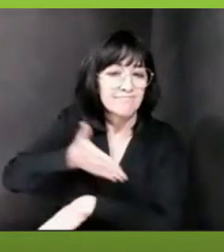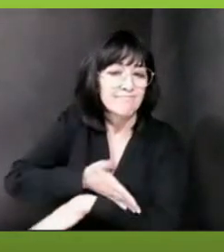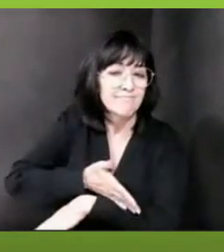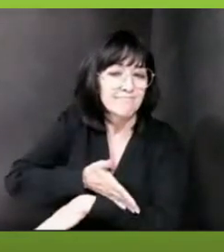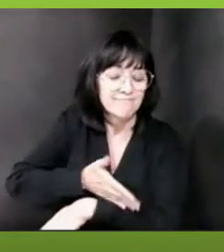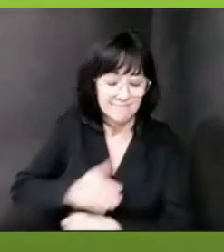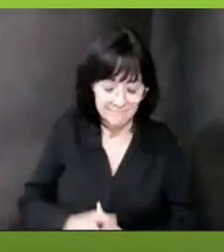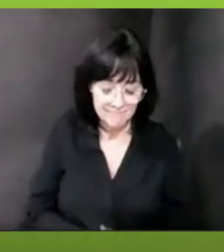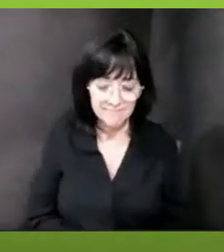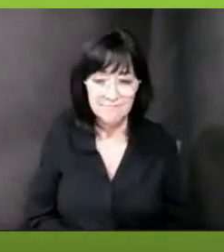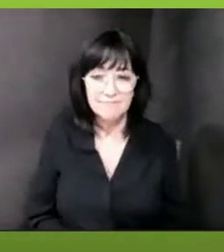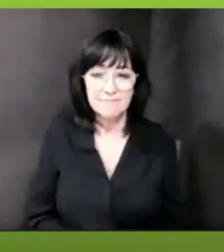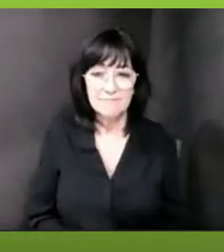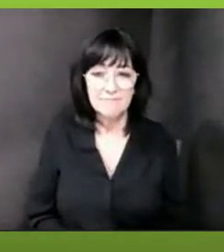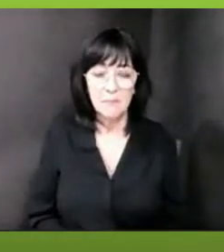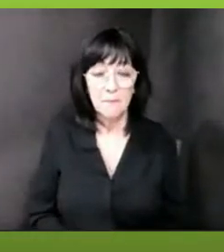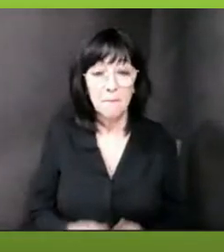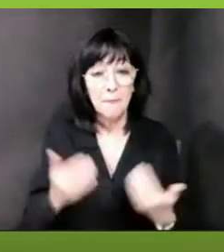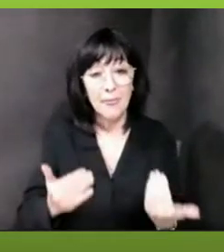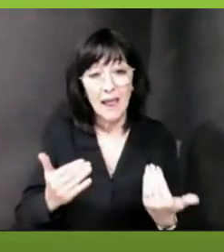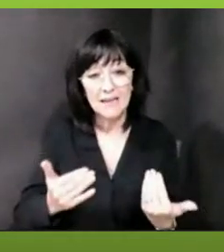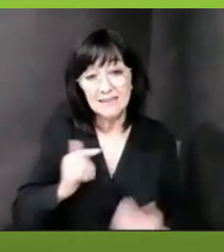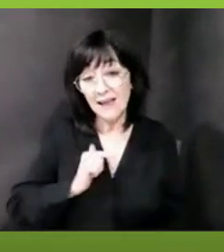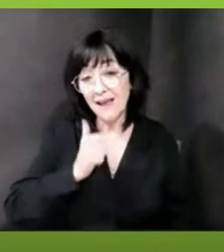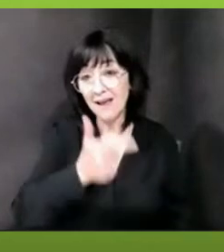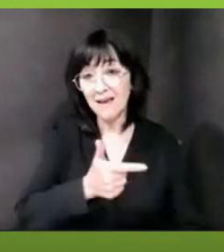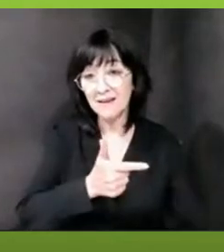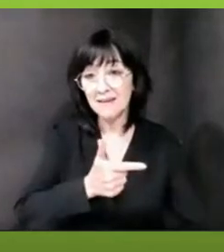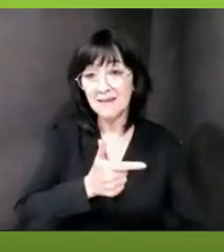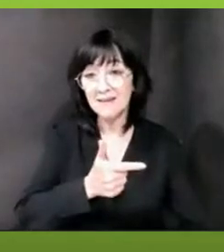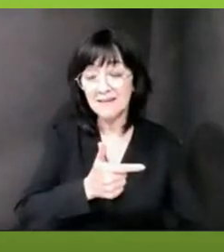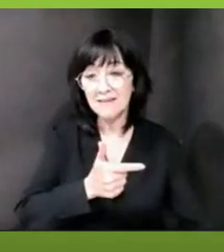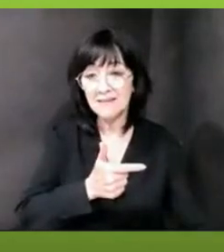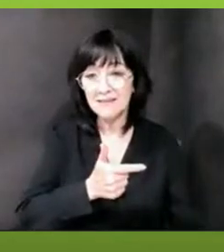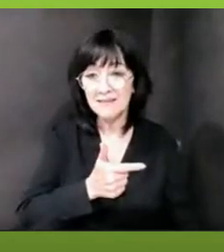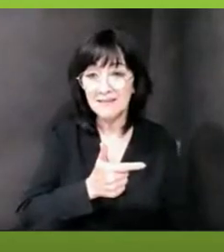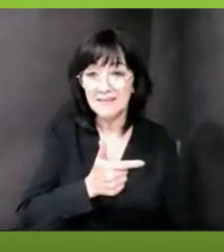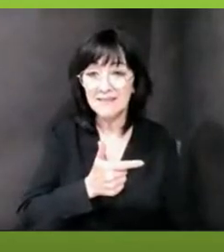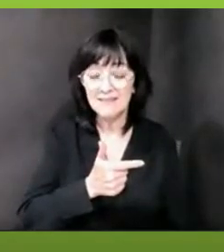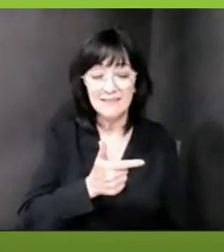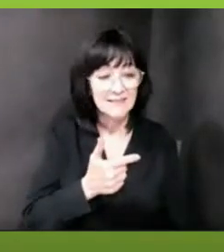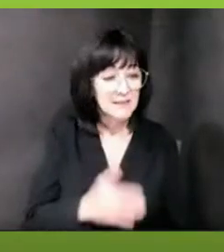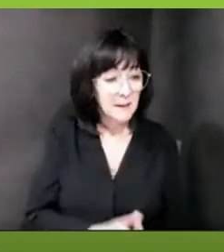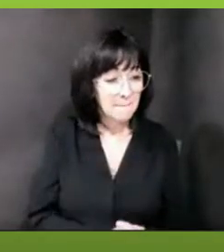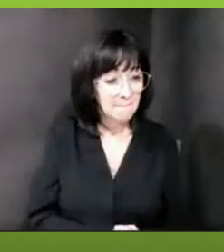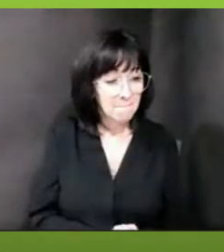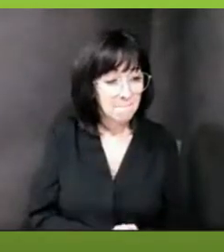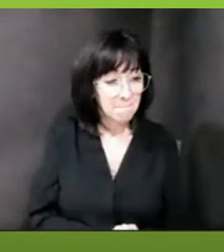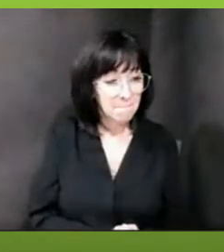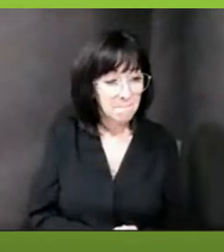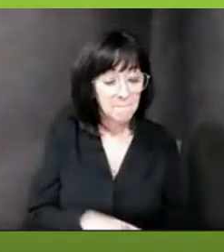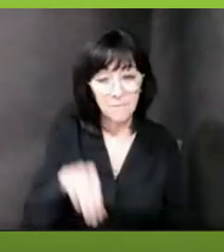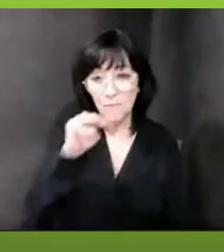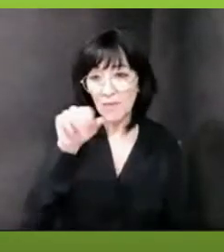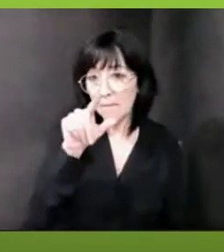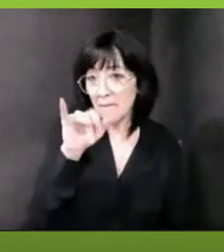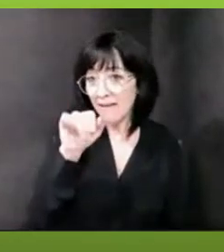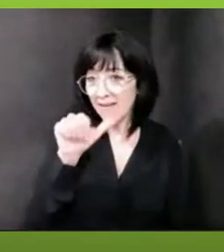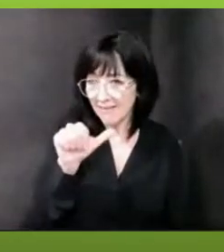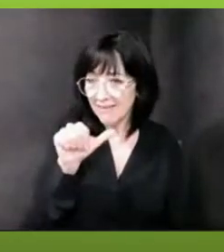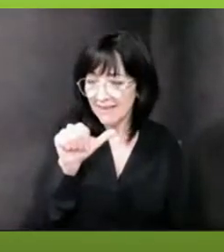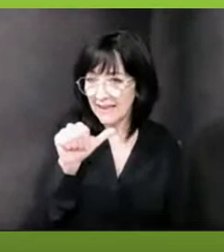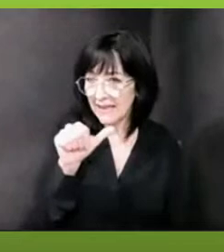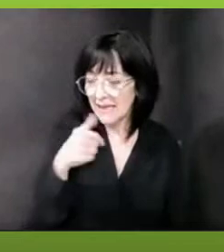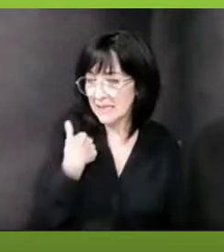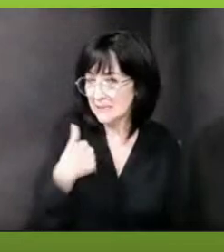So let me turn to Malia. Malia, how does that sort of connect